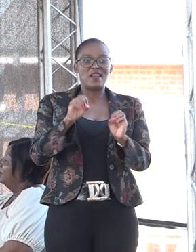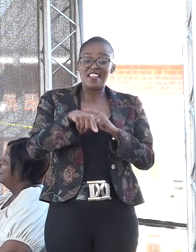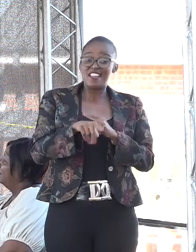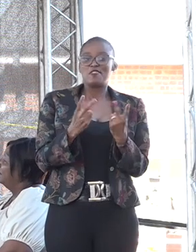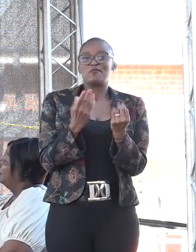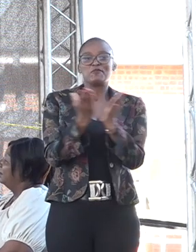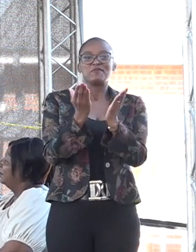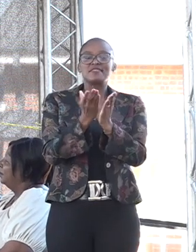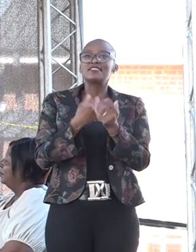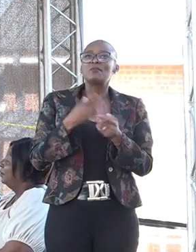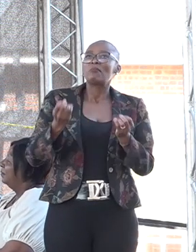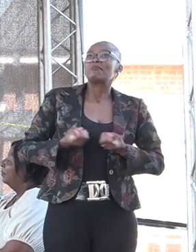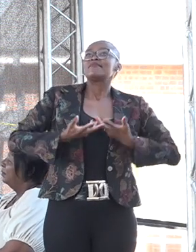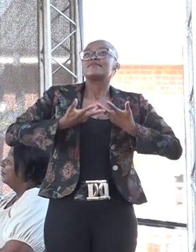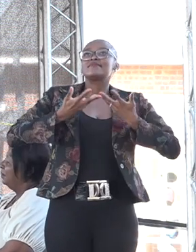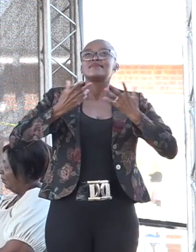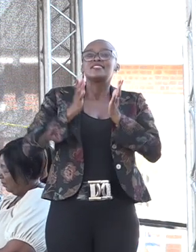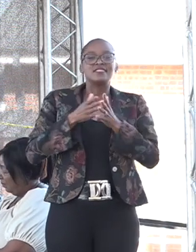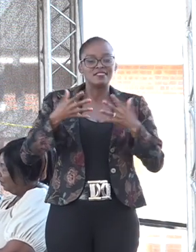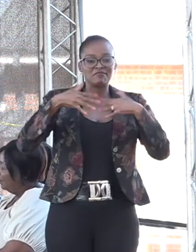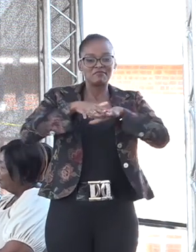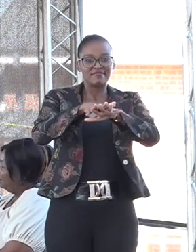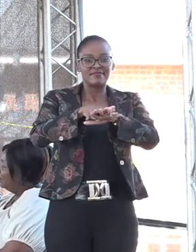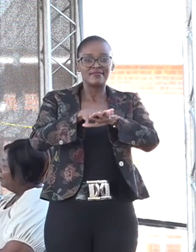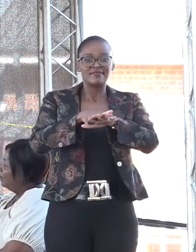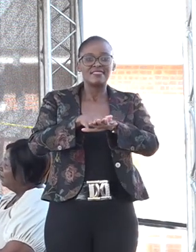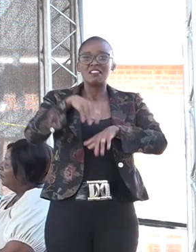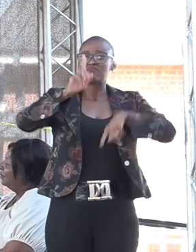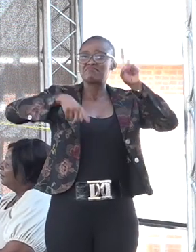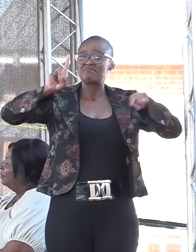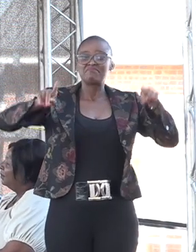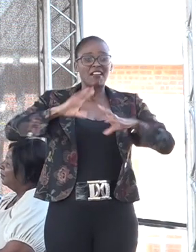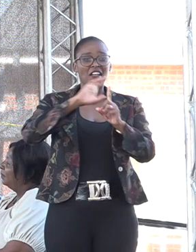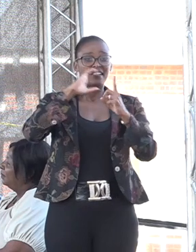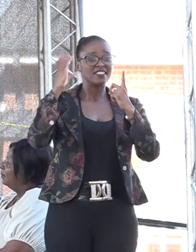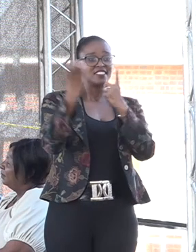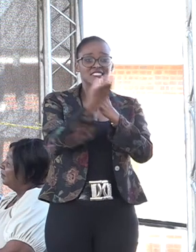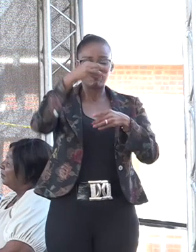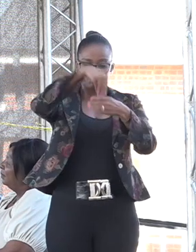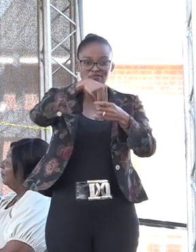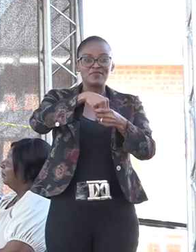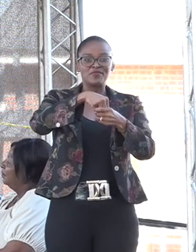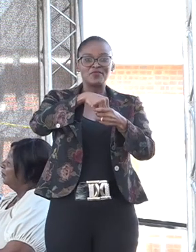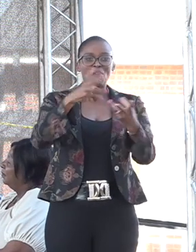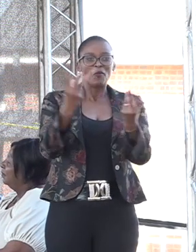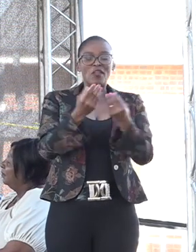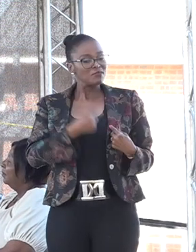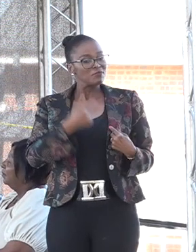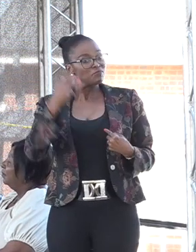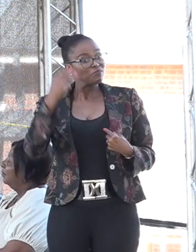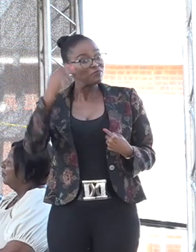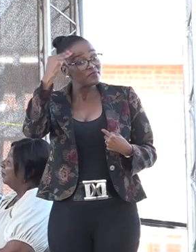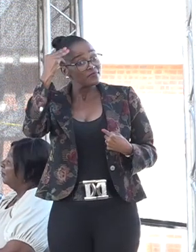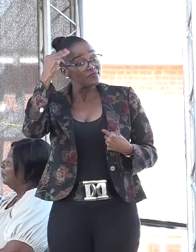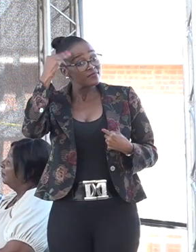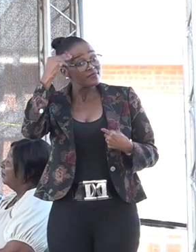we embrace diversity, a melting pot of cultures, vibrant tapestry. With open hearts and minds,